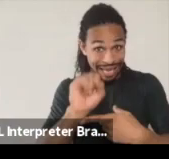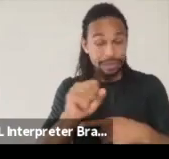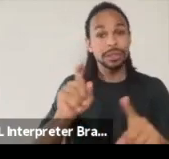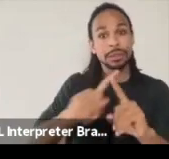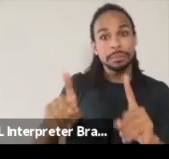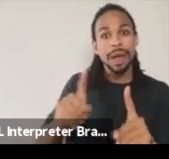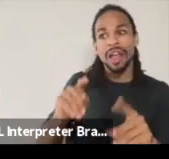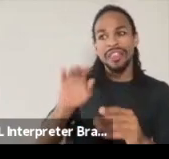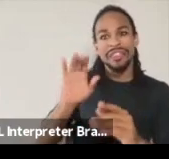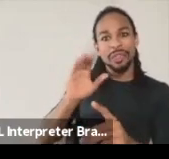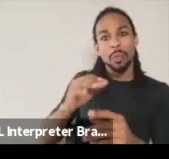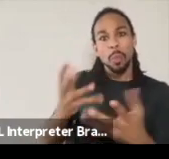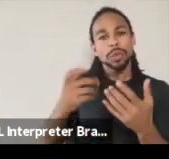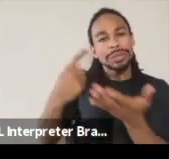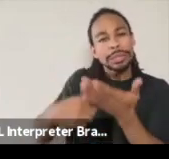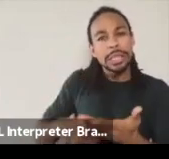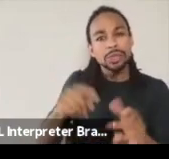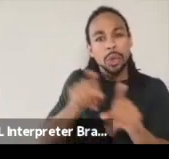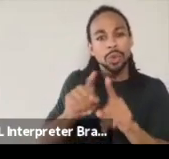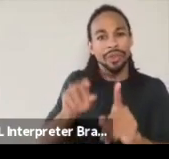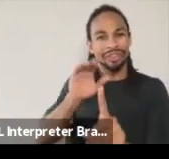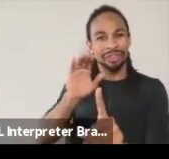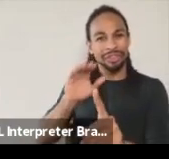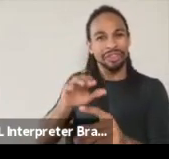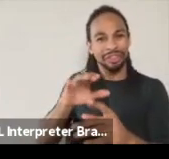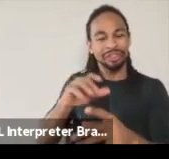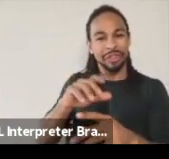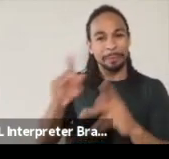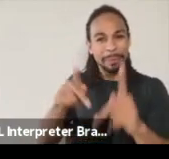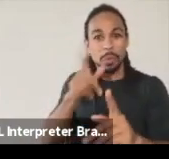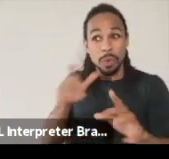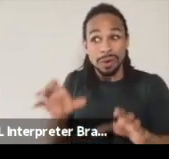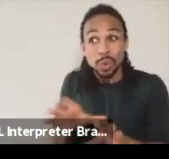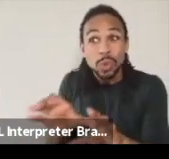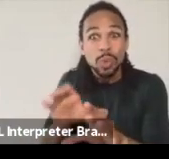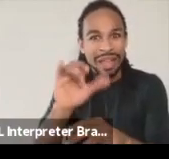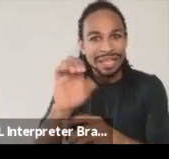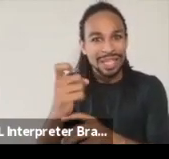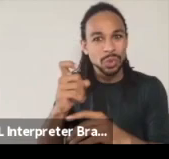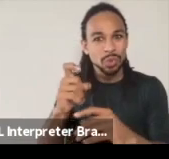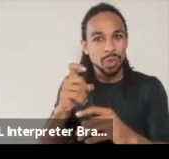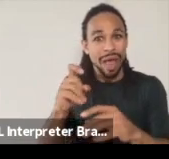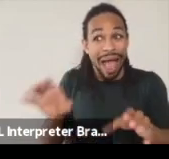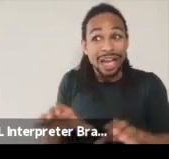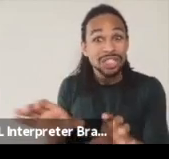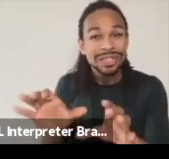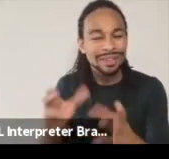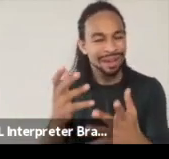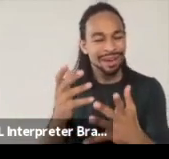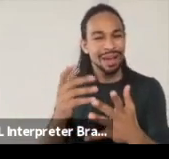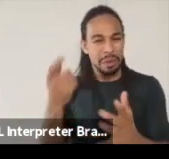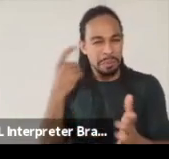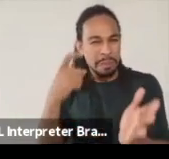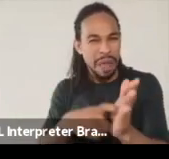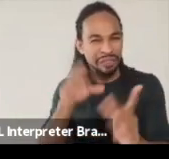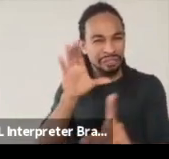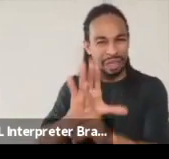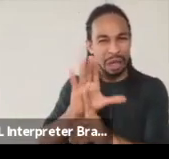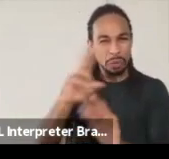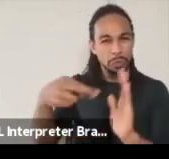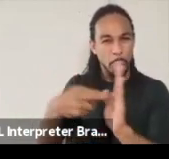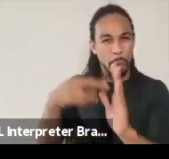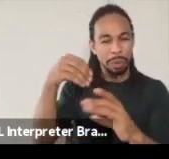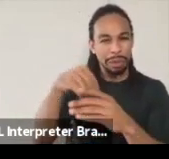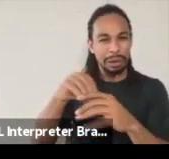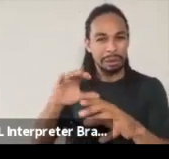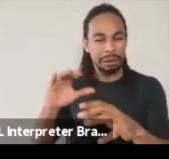and end sexual violence. And I think for me, it is very important that survivors be leading this work, but it's